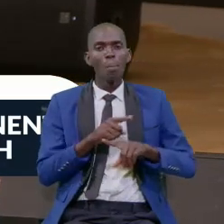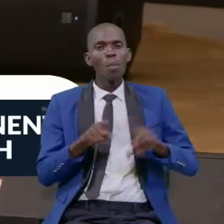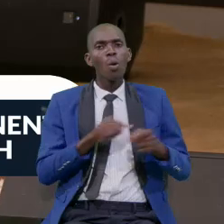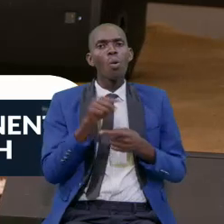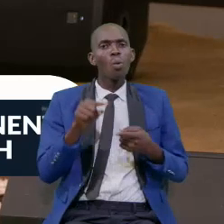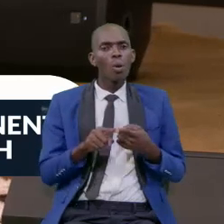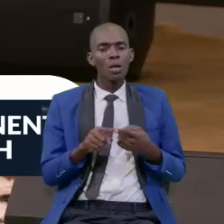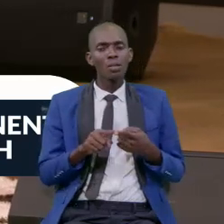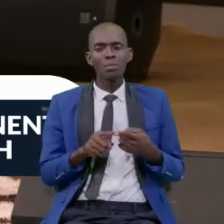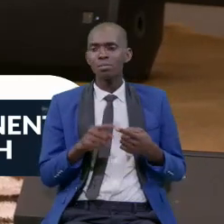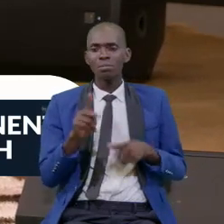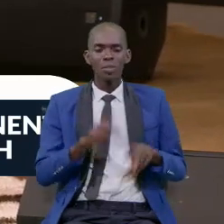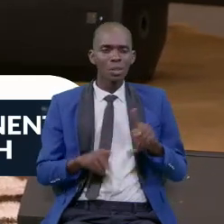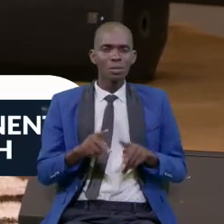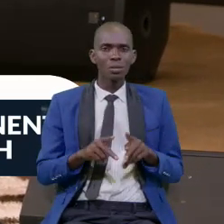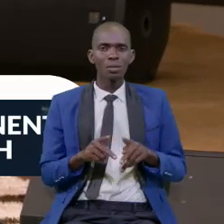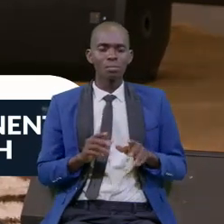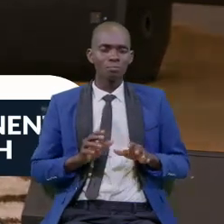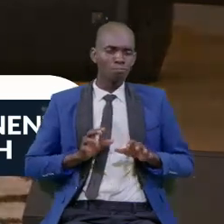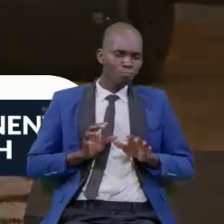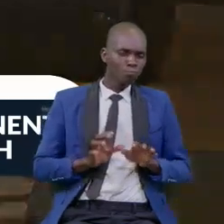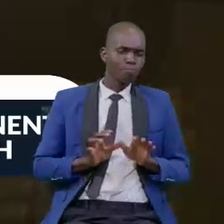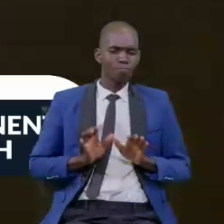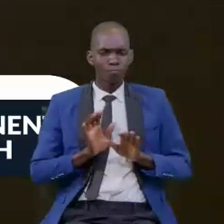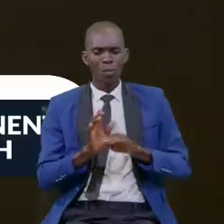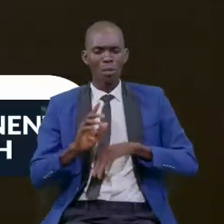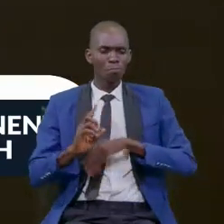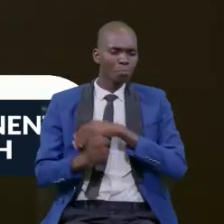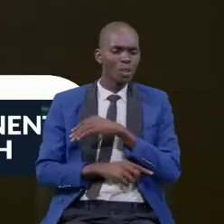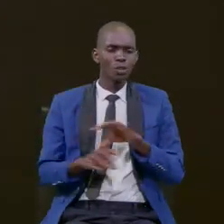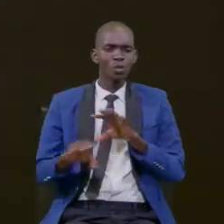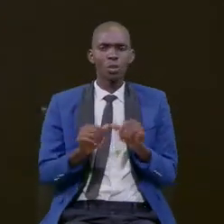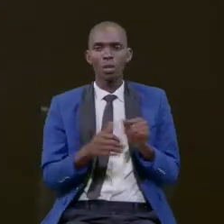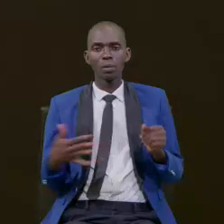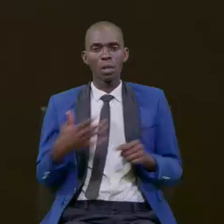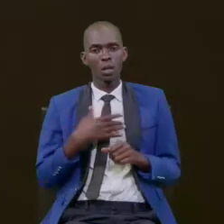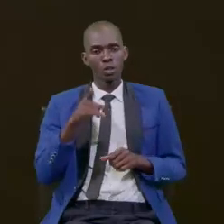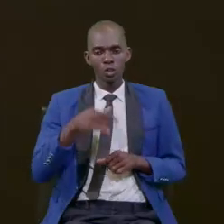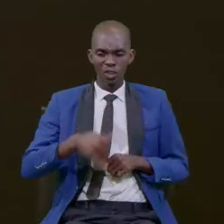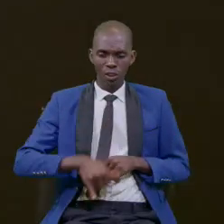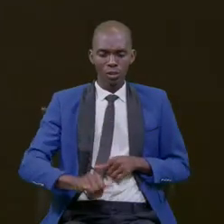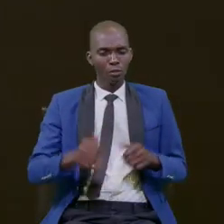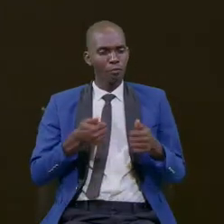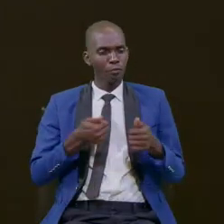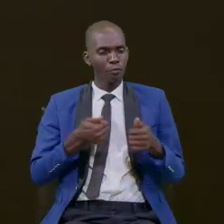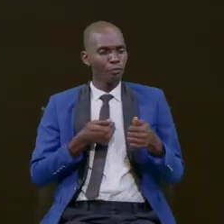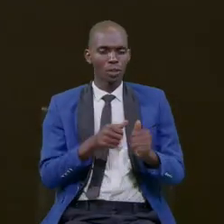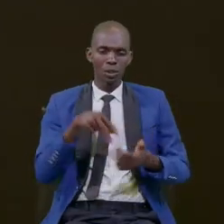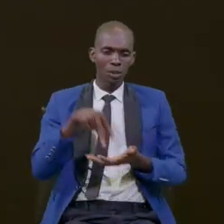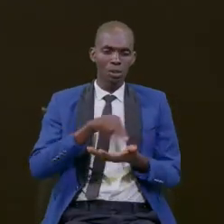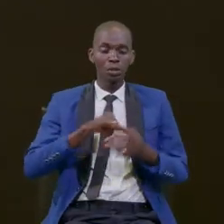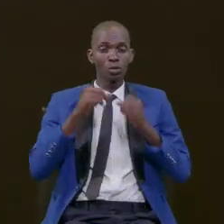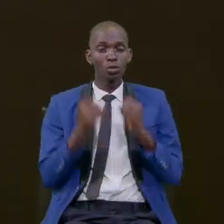they push and pull and drag and beat and all that, and you still keep on standing on